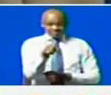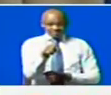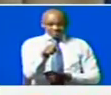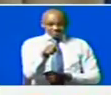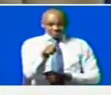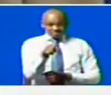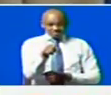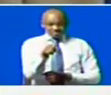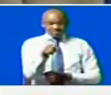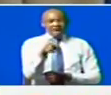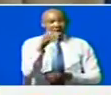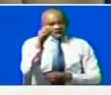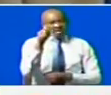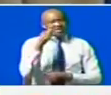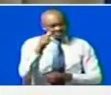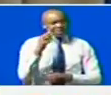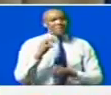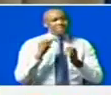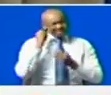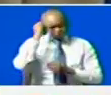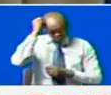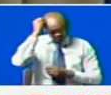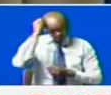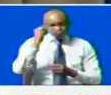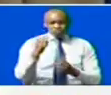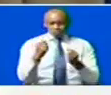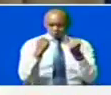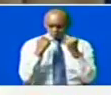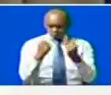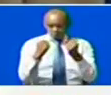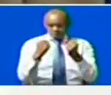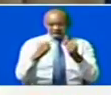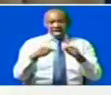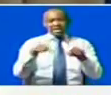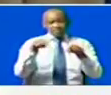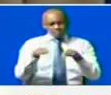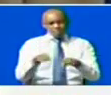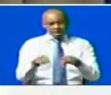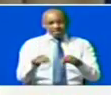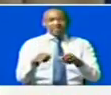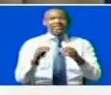of mature, grounded, modern democracy,